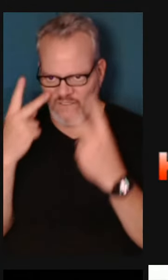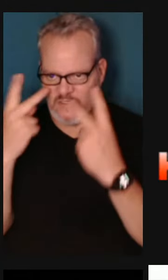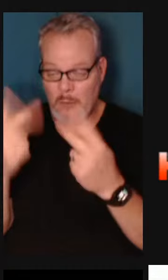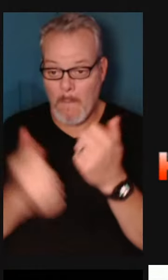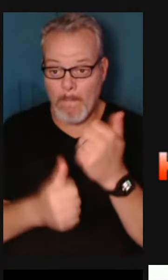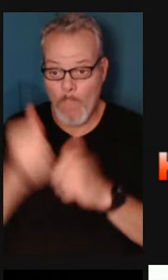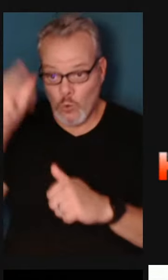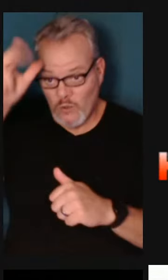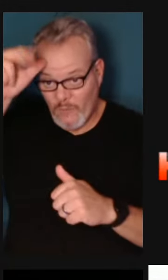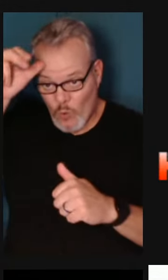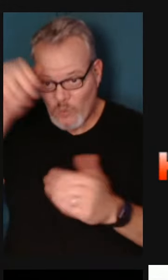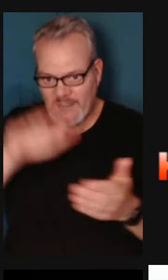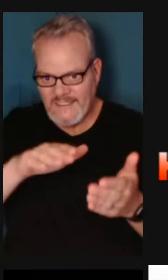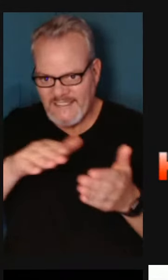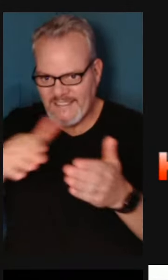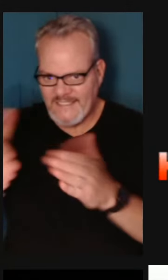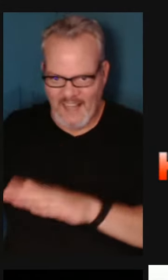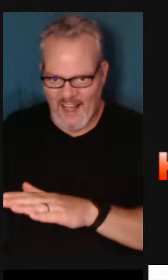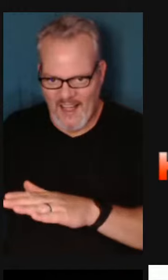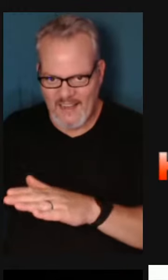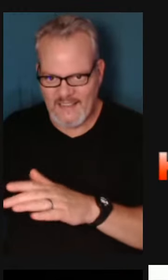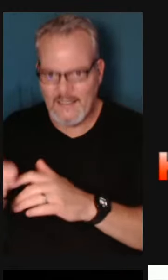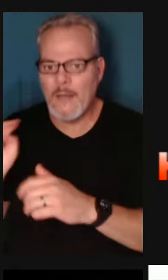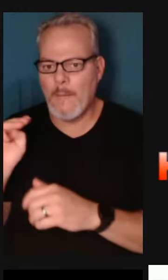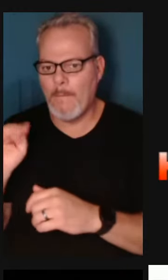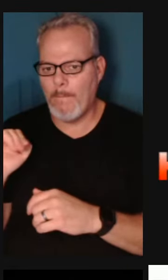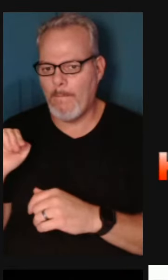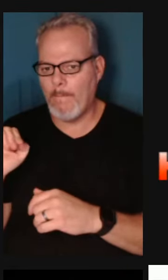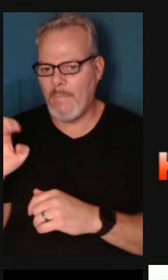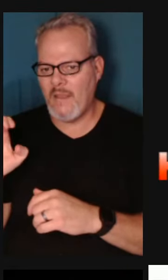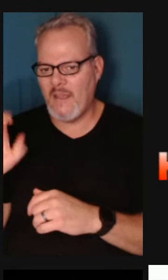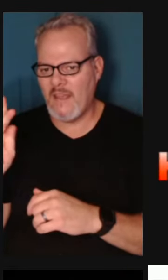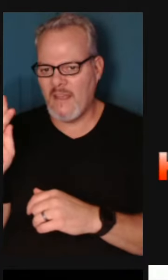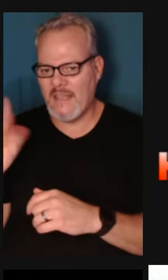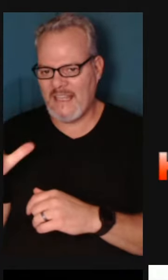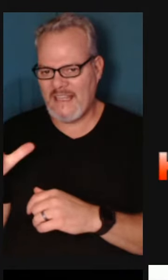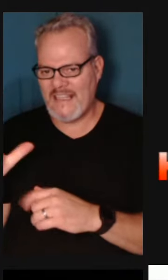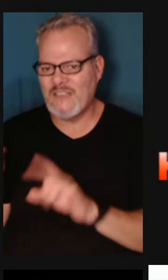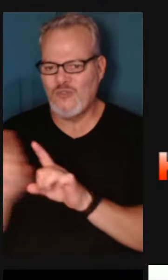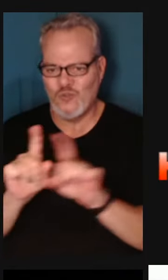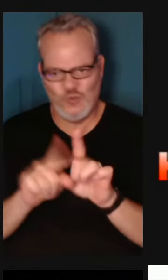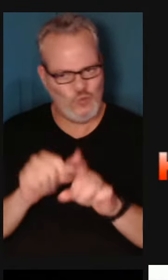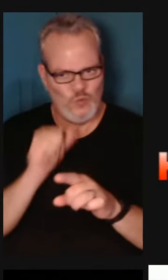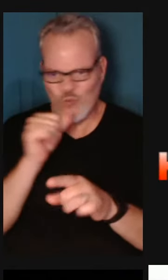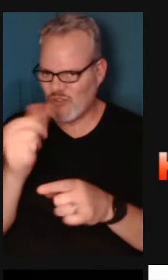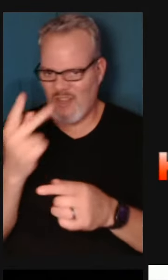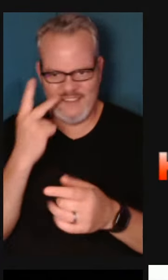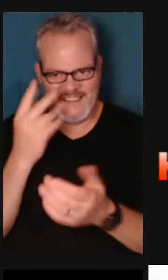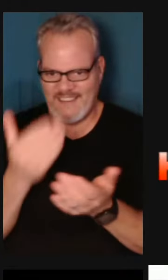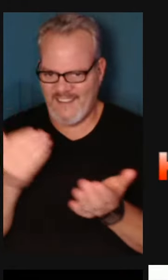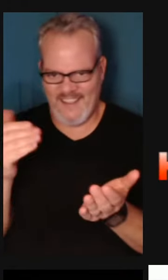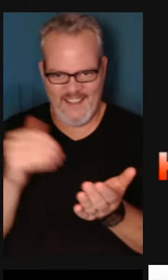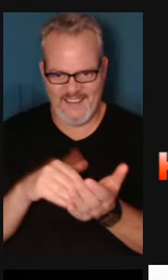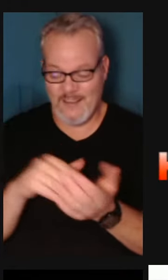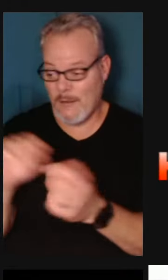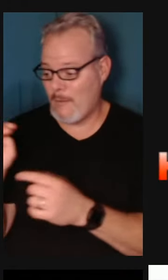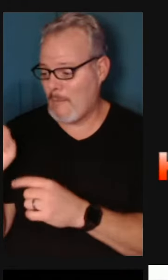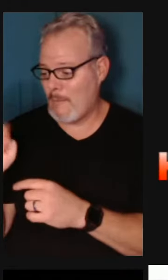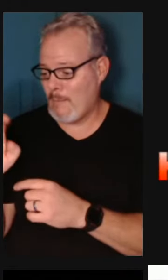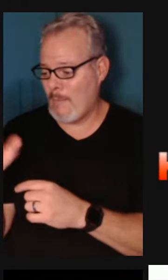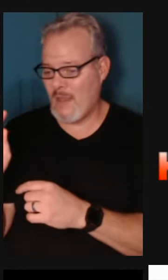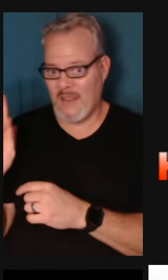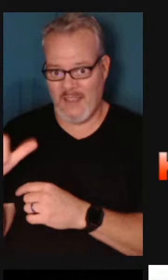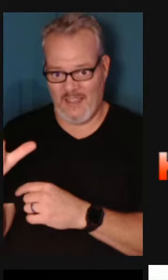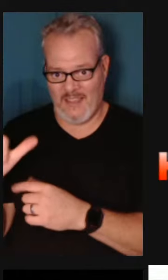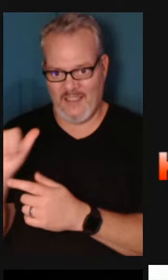Big Mickey too. He was not seen again. So this is the